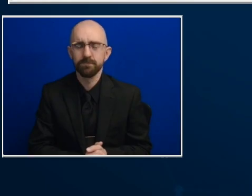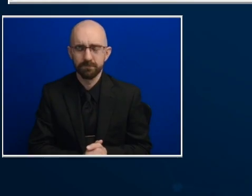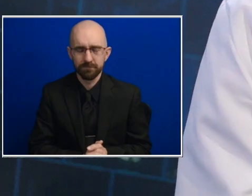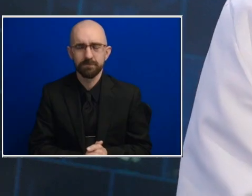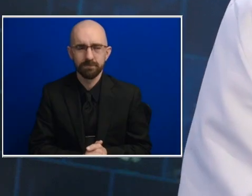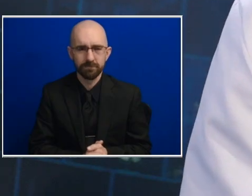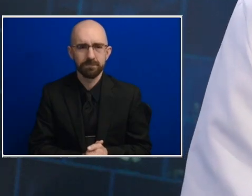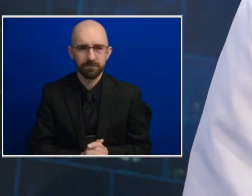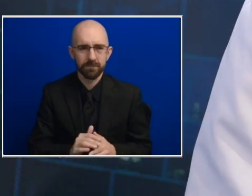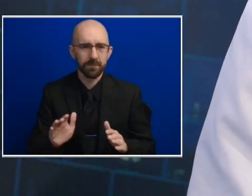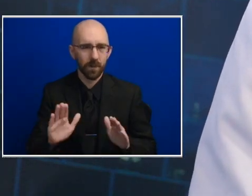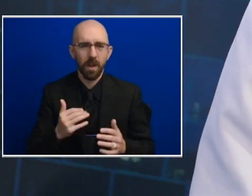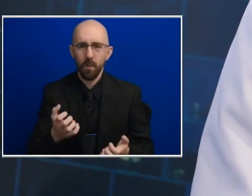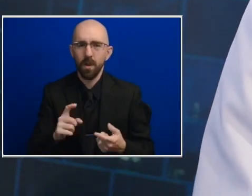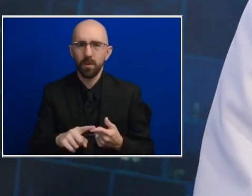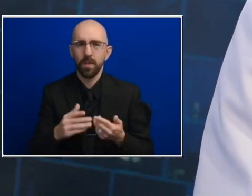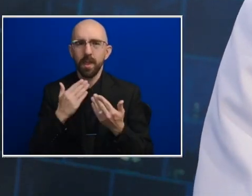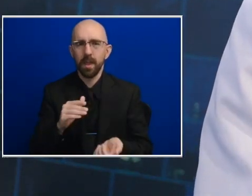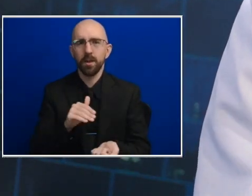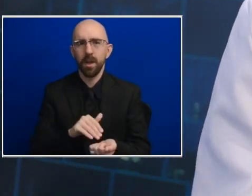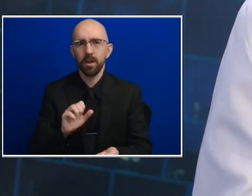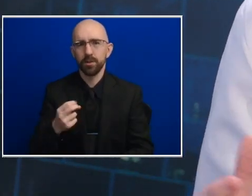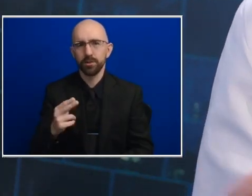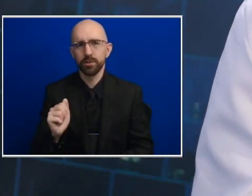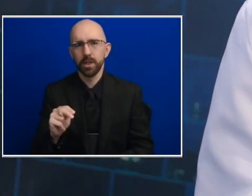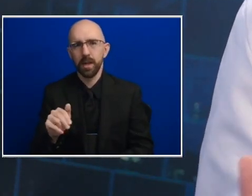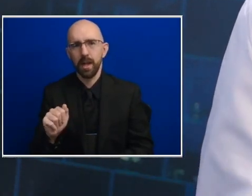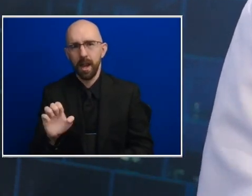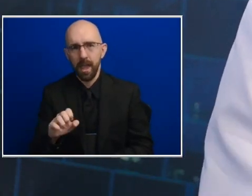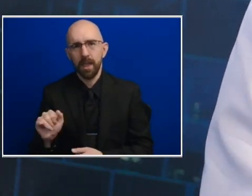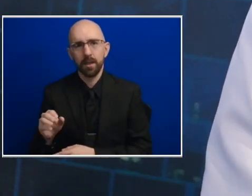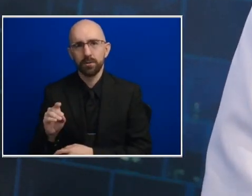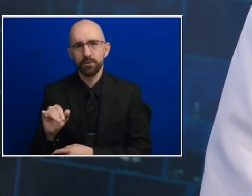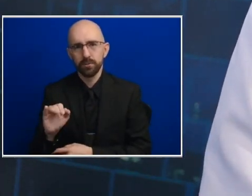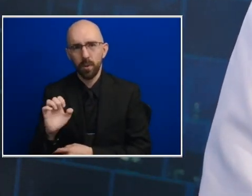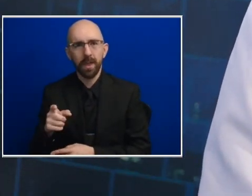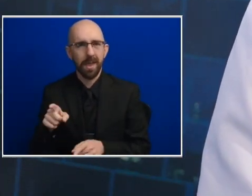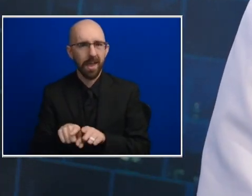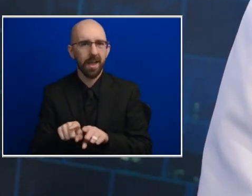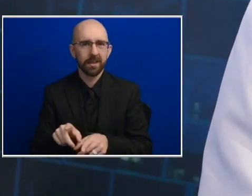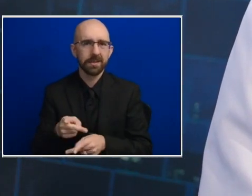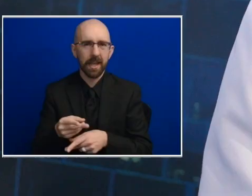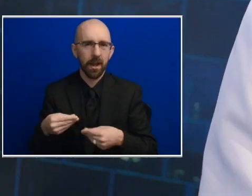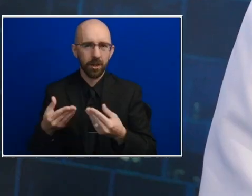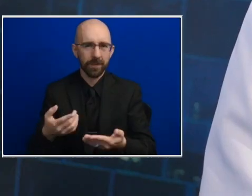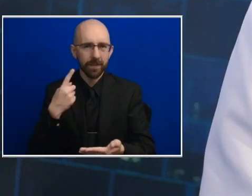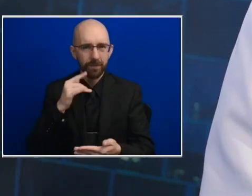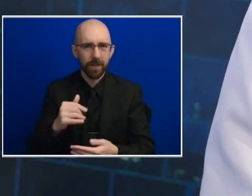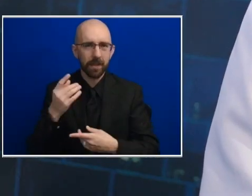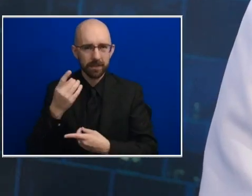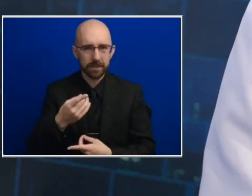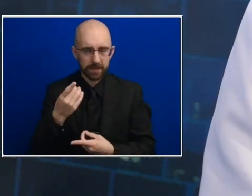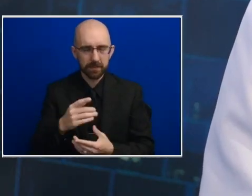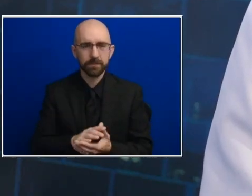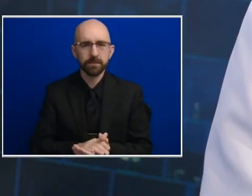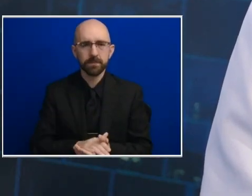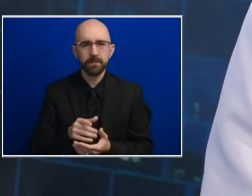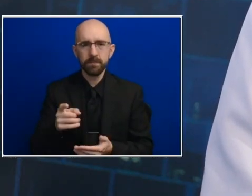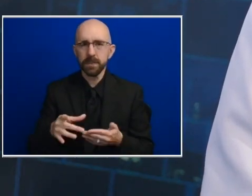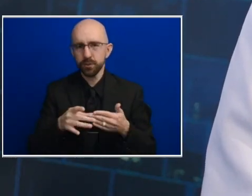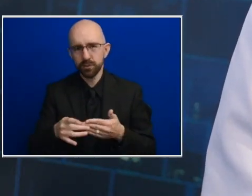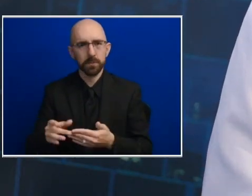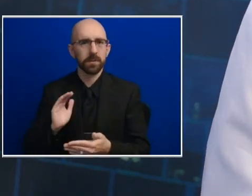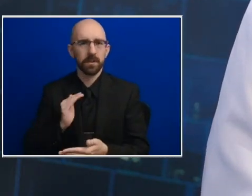I want to thank Dr. Shanae and Jody as caregivers for this disease and shepherds of our patients.